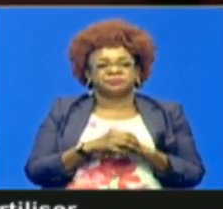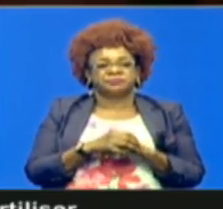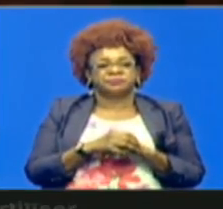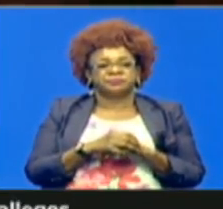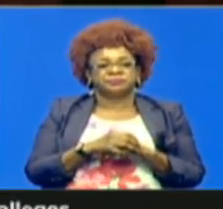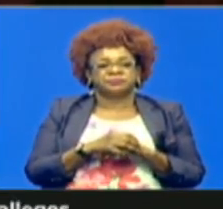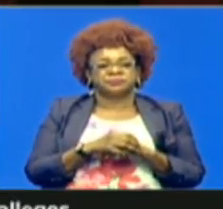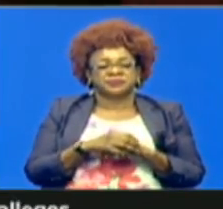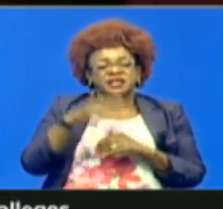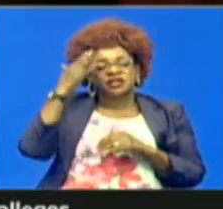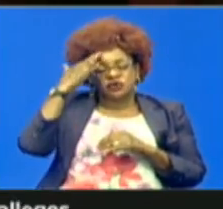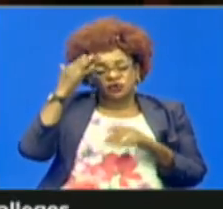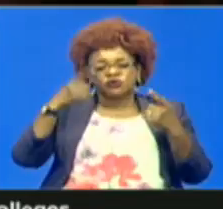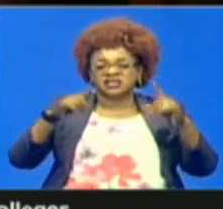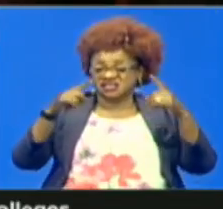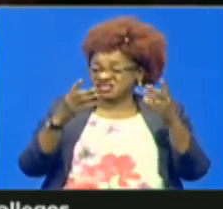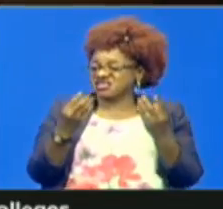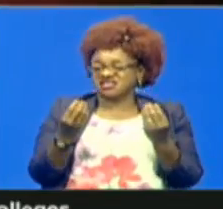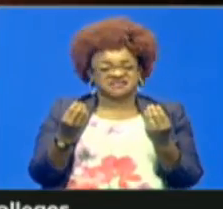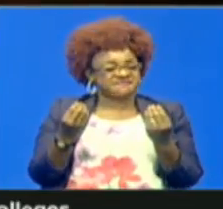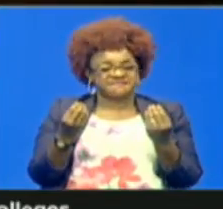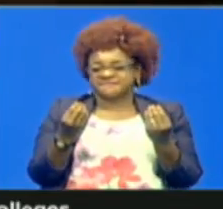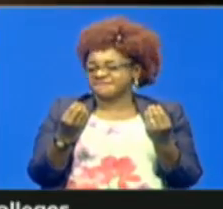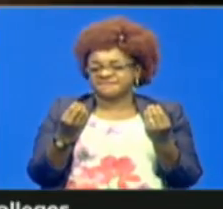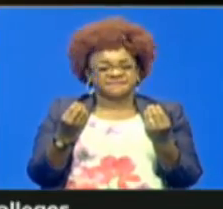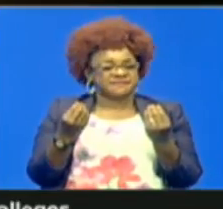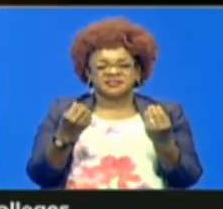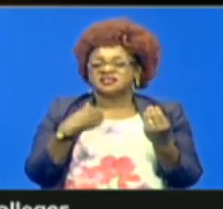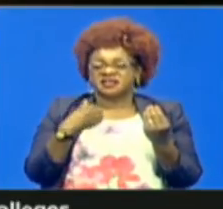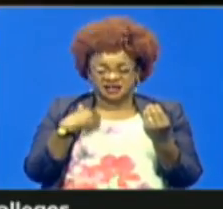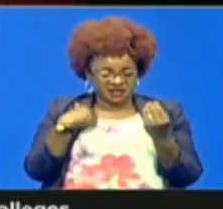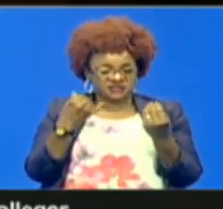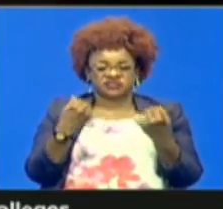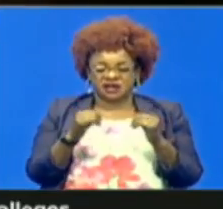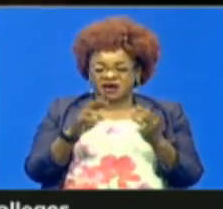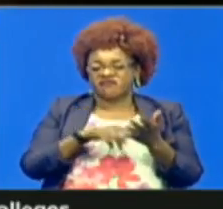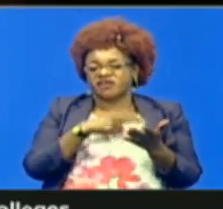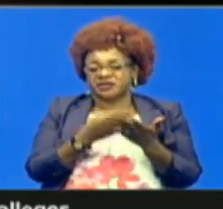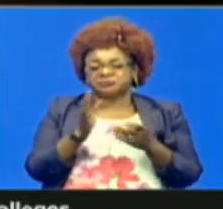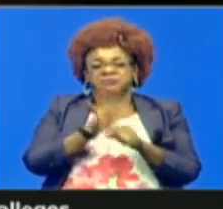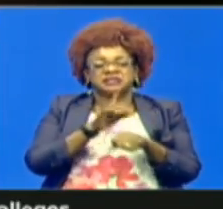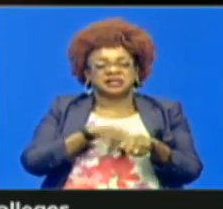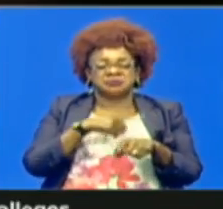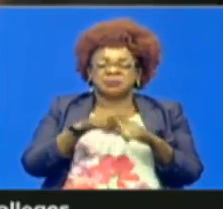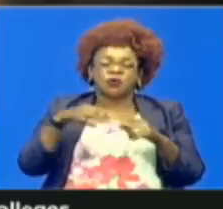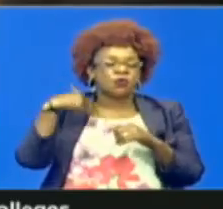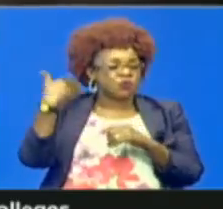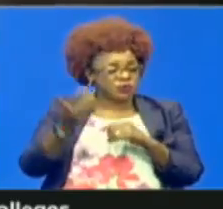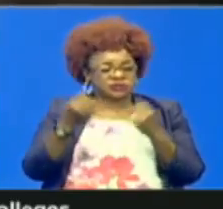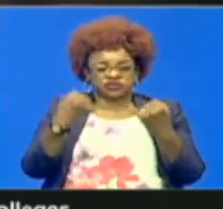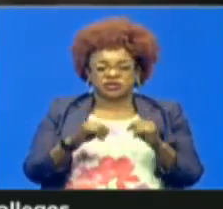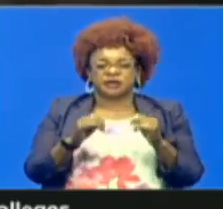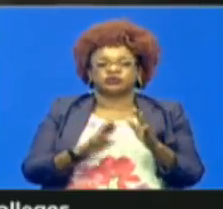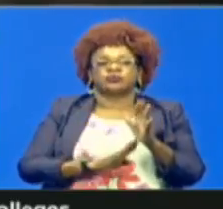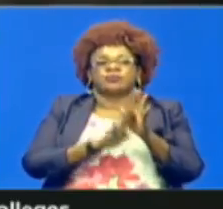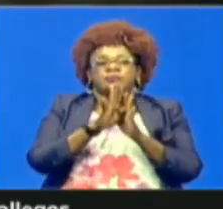He knows that success doesn't come easy. He says he has fallen many times, but he always finds his way up. So how